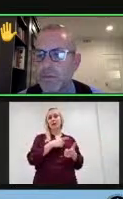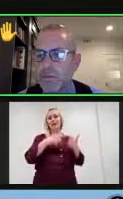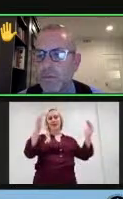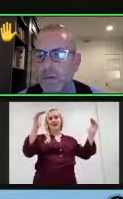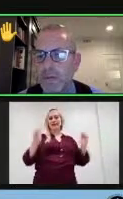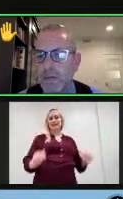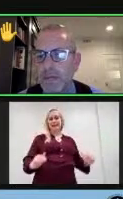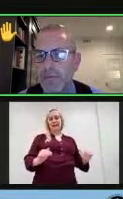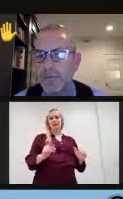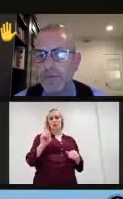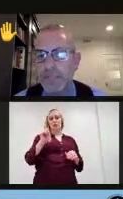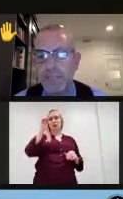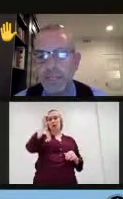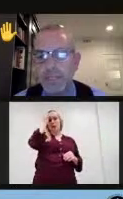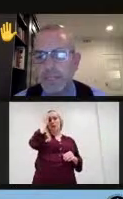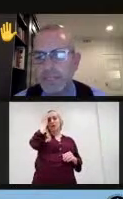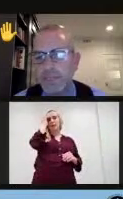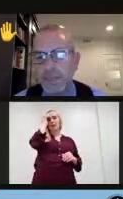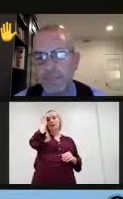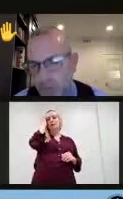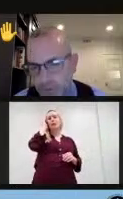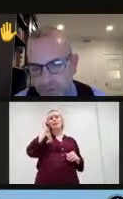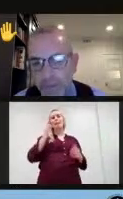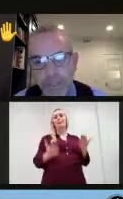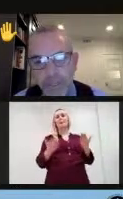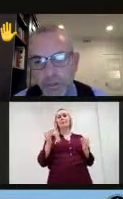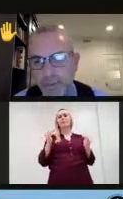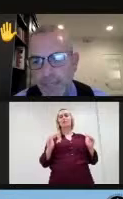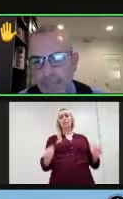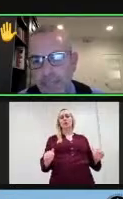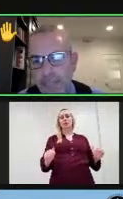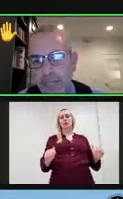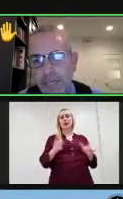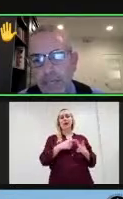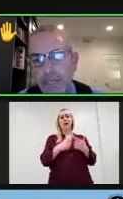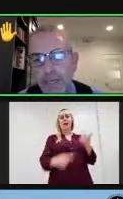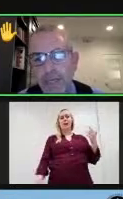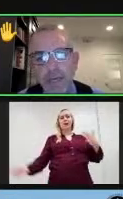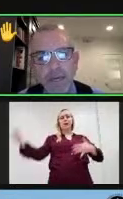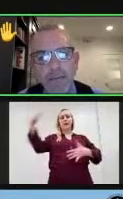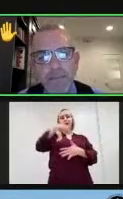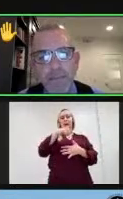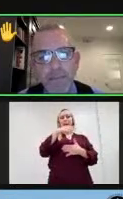next one. And if mm-hmm. there is a consensus, maybe move forward and circle back to this at the end.